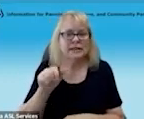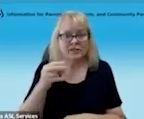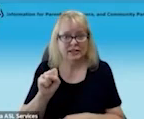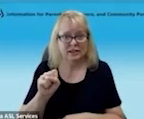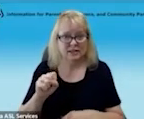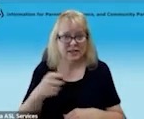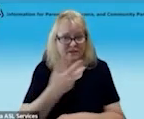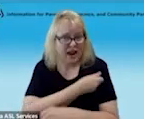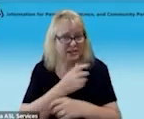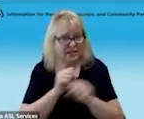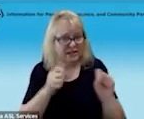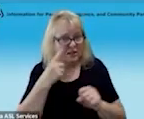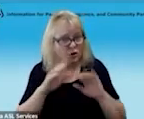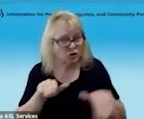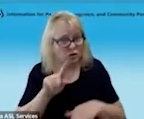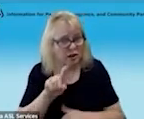Thank you for that response.